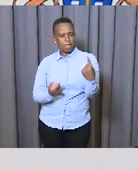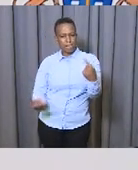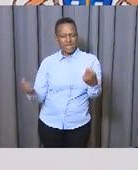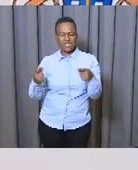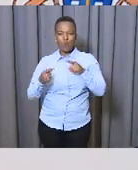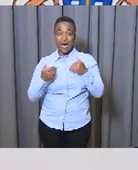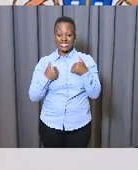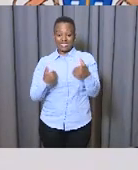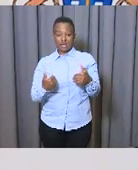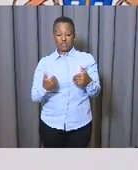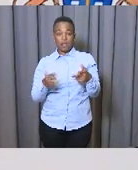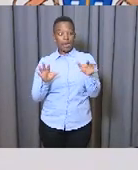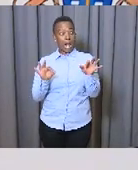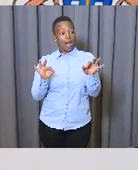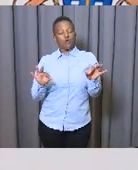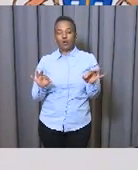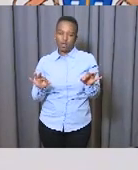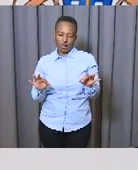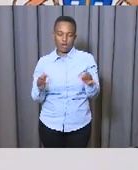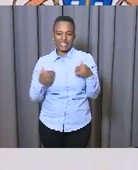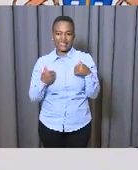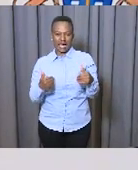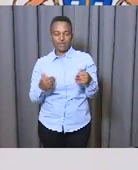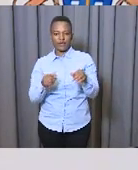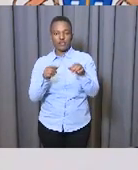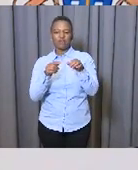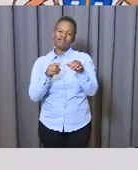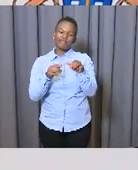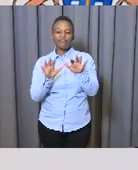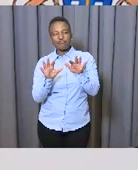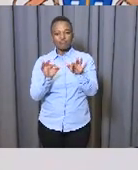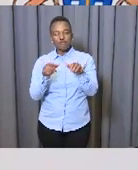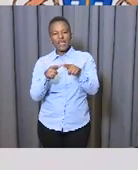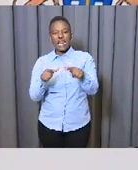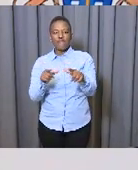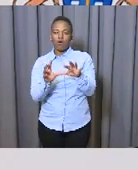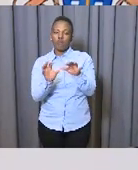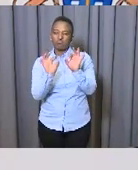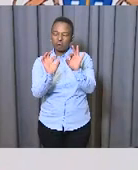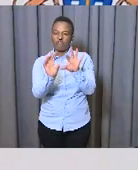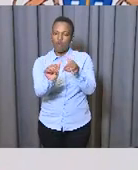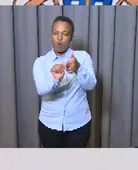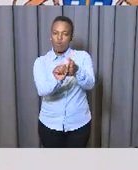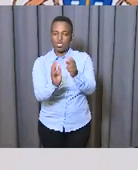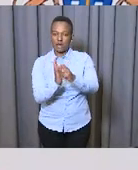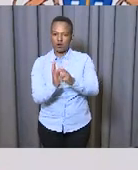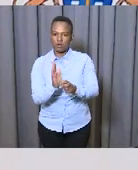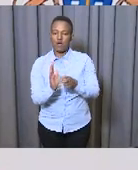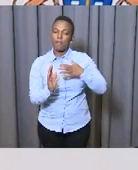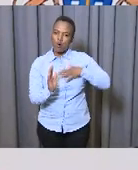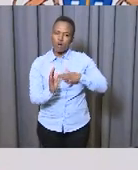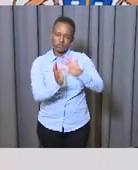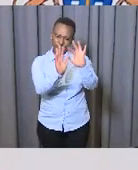it's relative, it's not absolute. Imaging levels of compliance. And I want to commend the businesses. I want